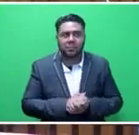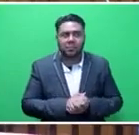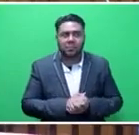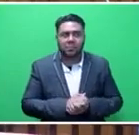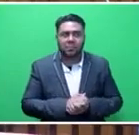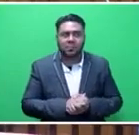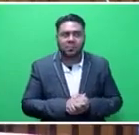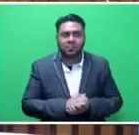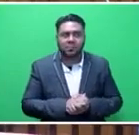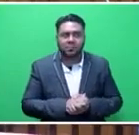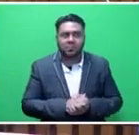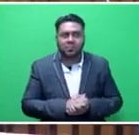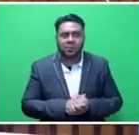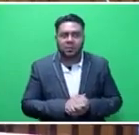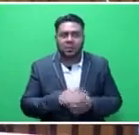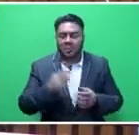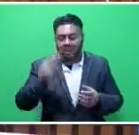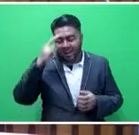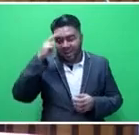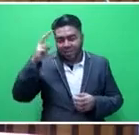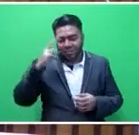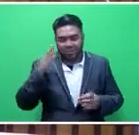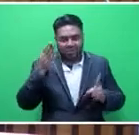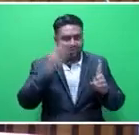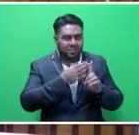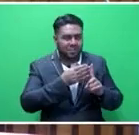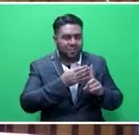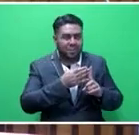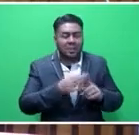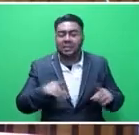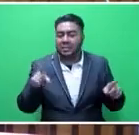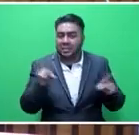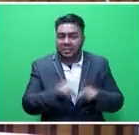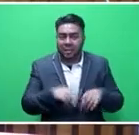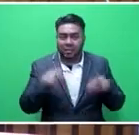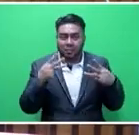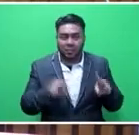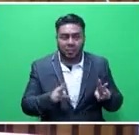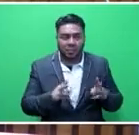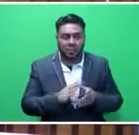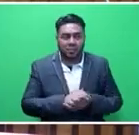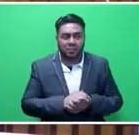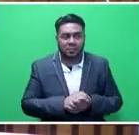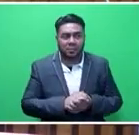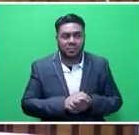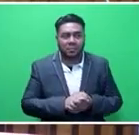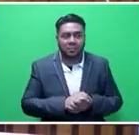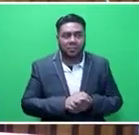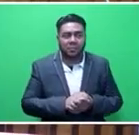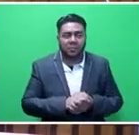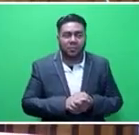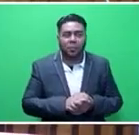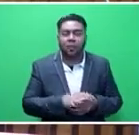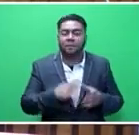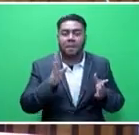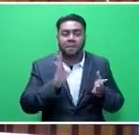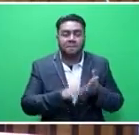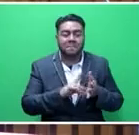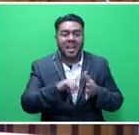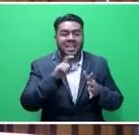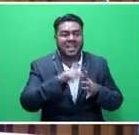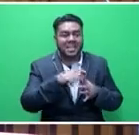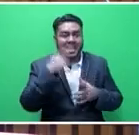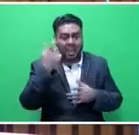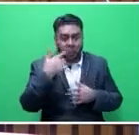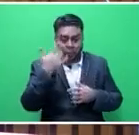heading towards a national approach. As in the same way, Mr. Speaker, so you find in Australia we have a Medicare system where if